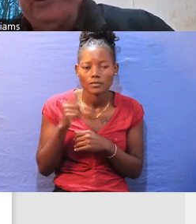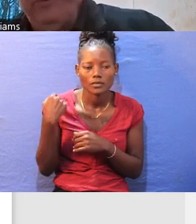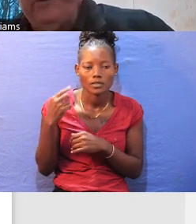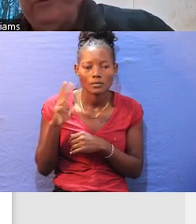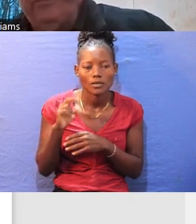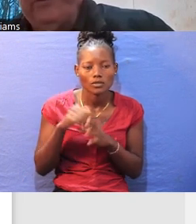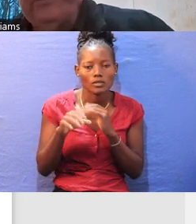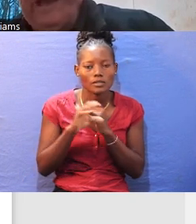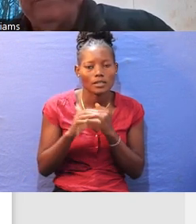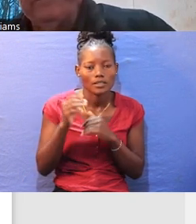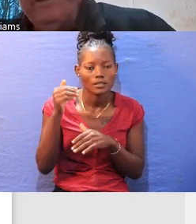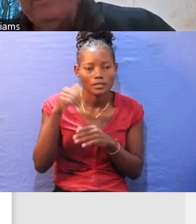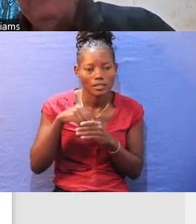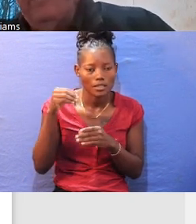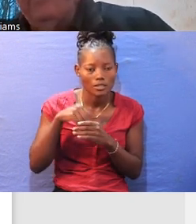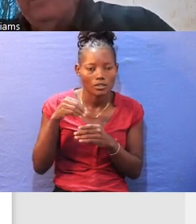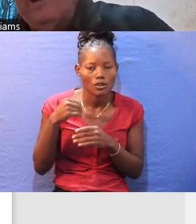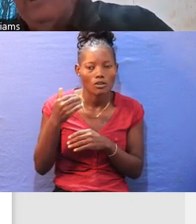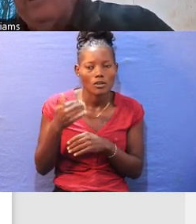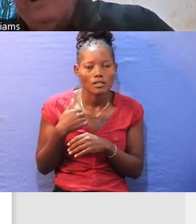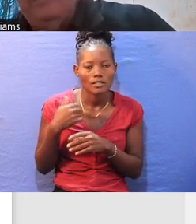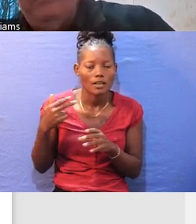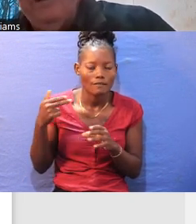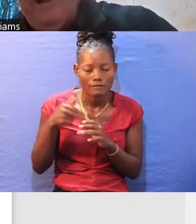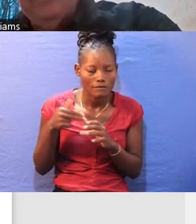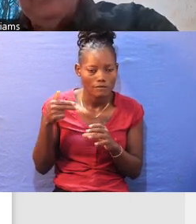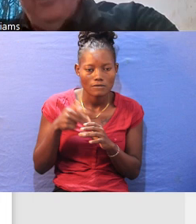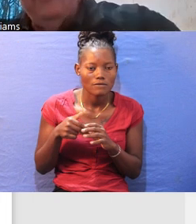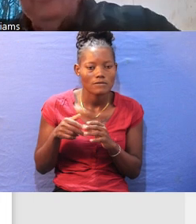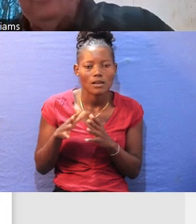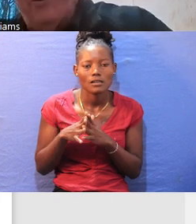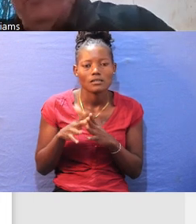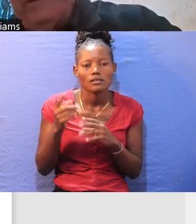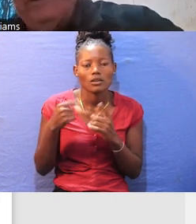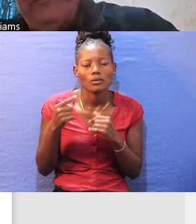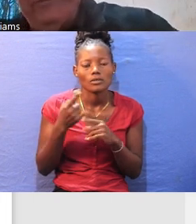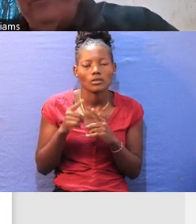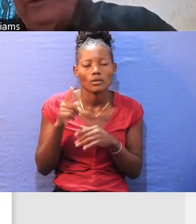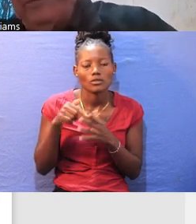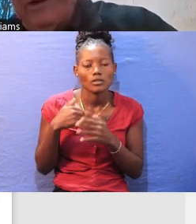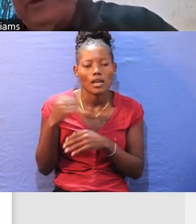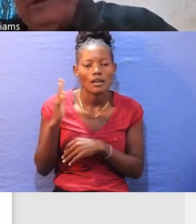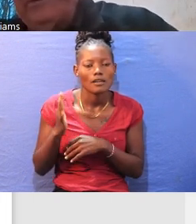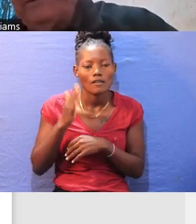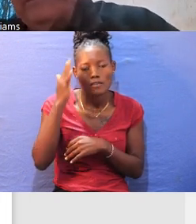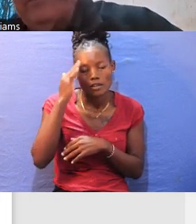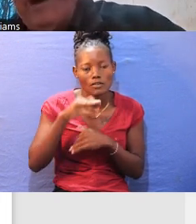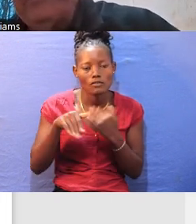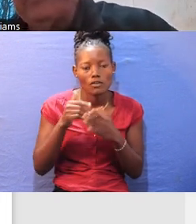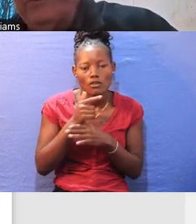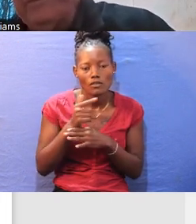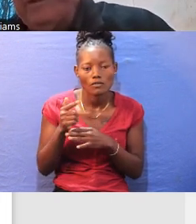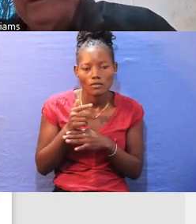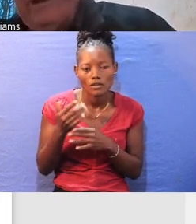averaged 30.2 points a game. But what I didn't realize, I saw some old video of him on the documentary from